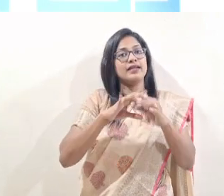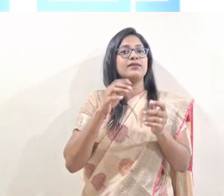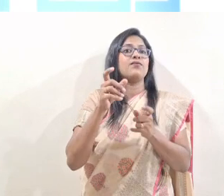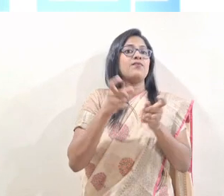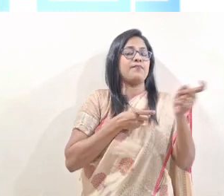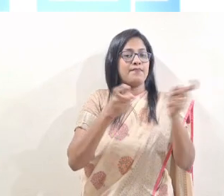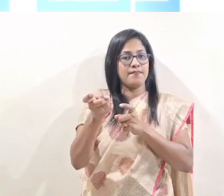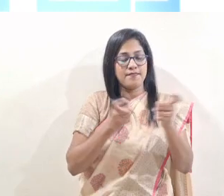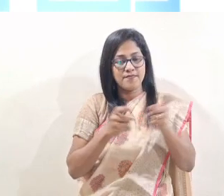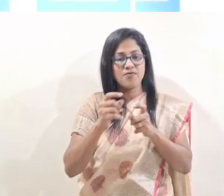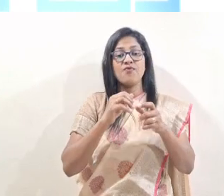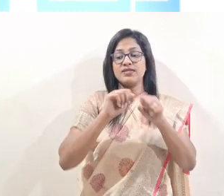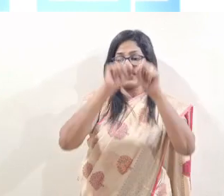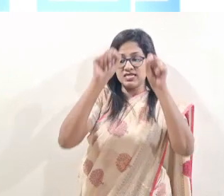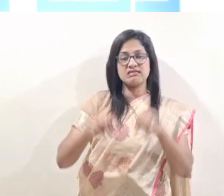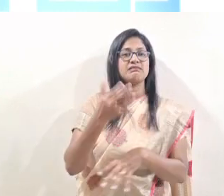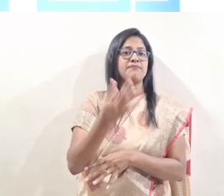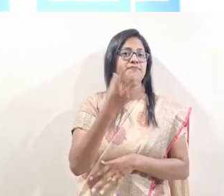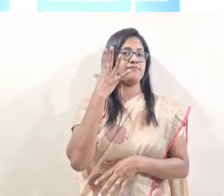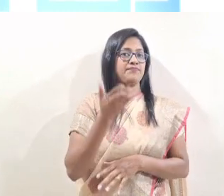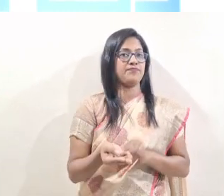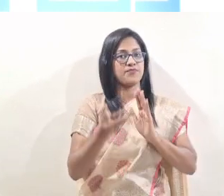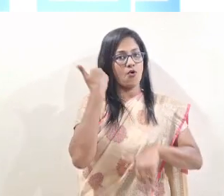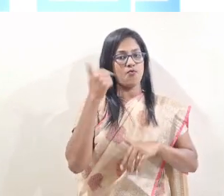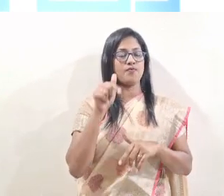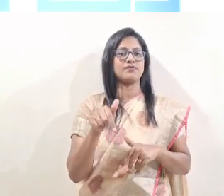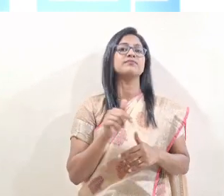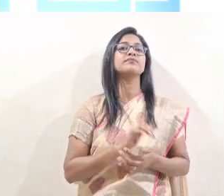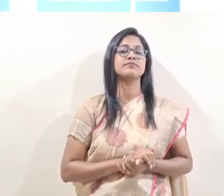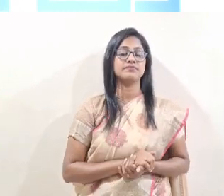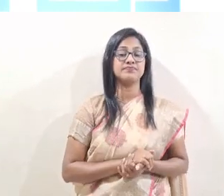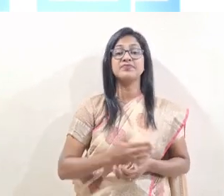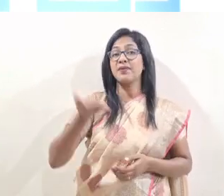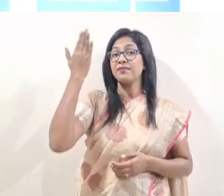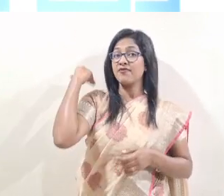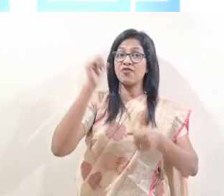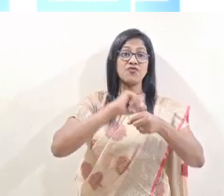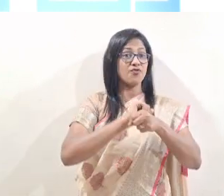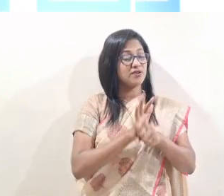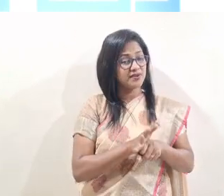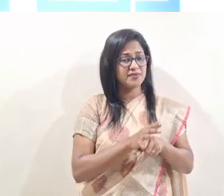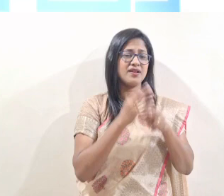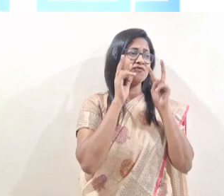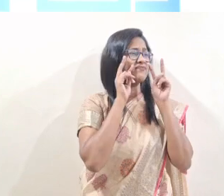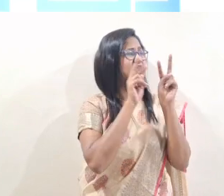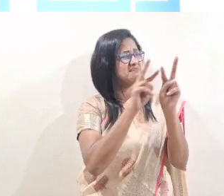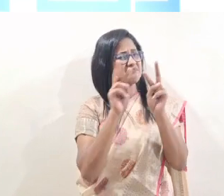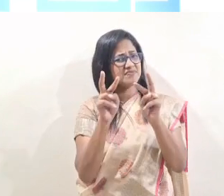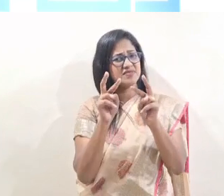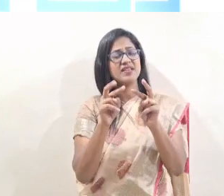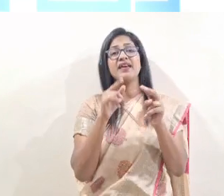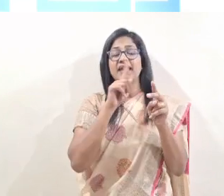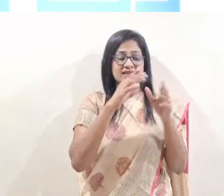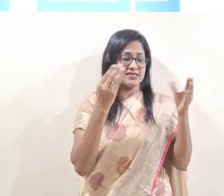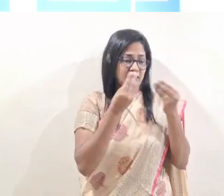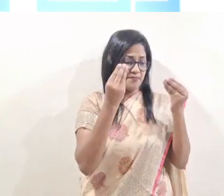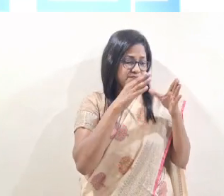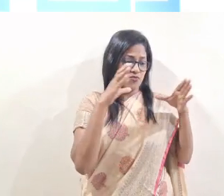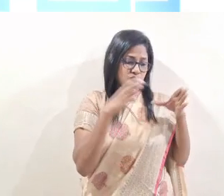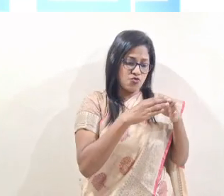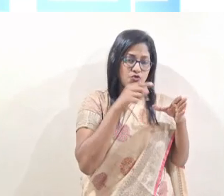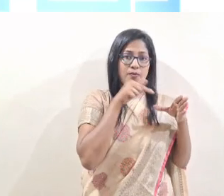of operations, our system more resilient. So during pandemic also, we have seen, there's a certain